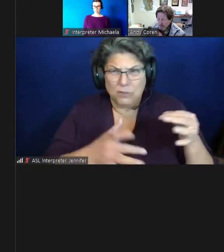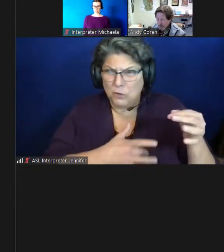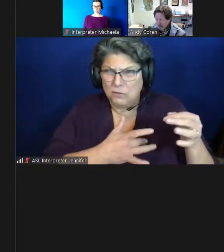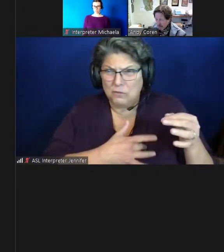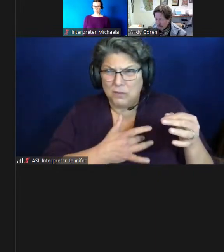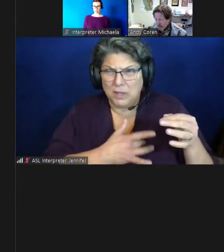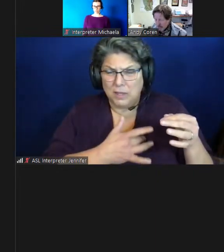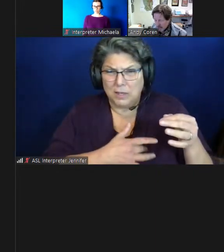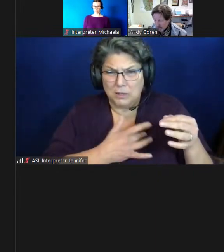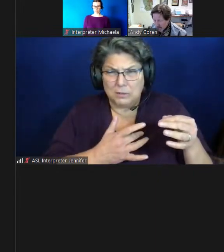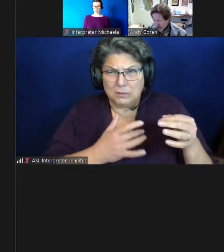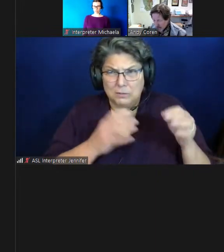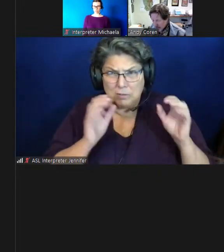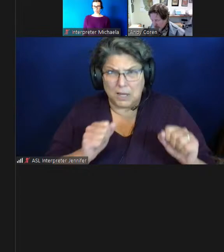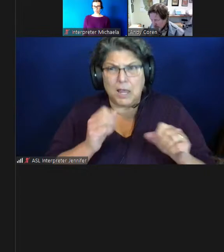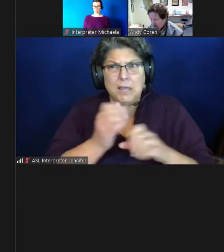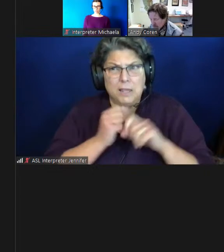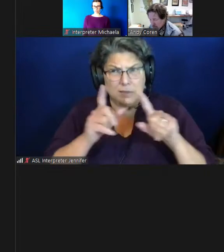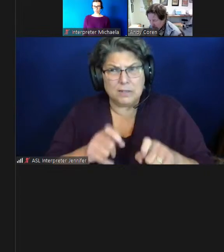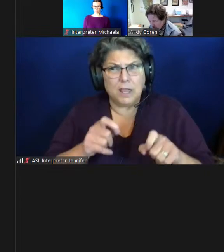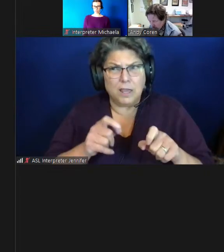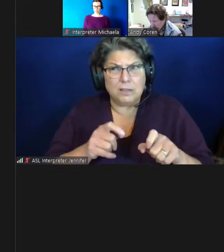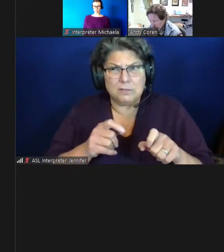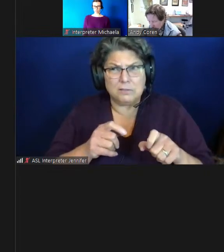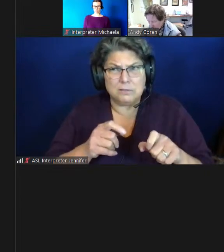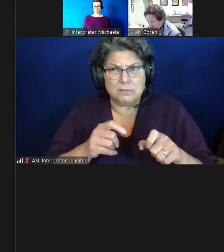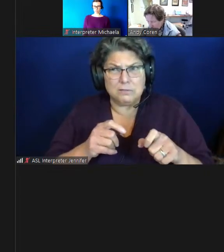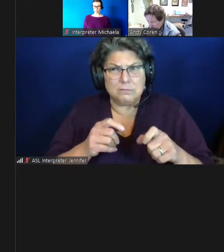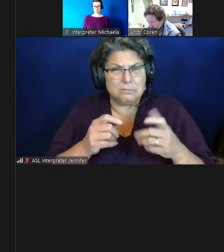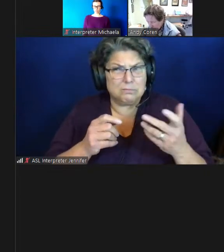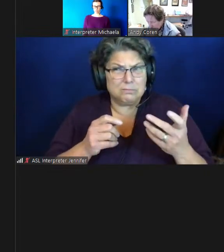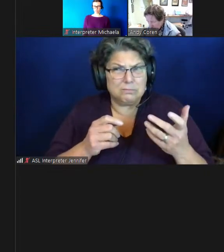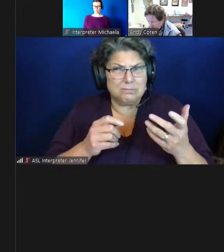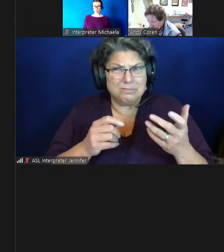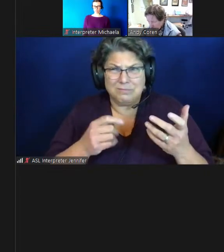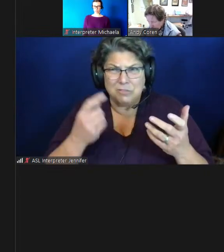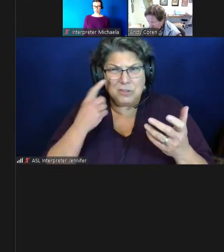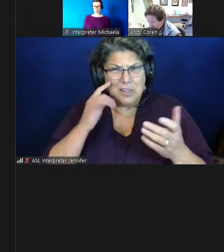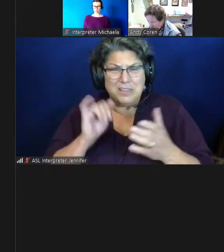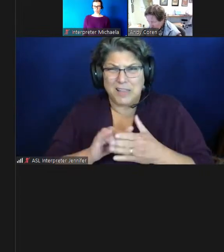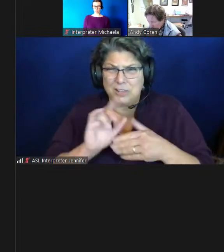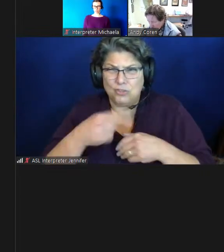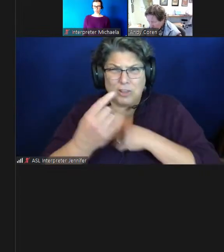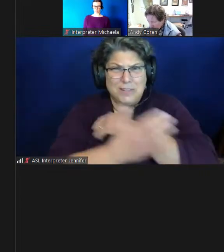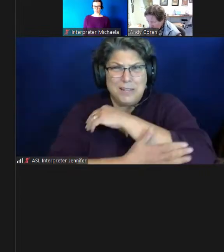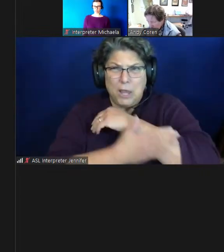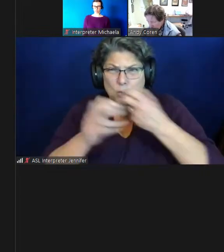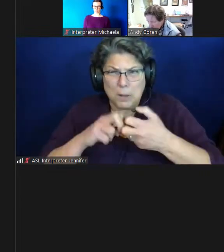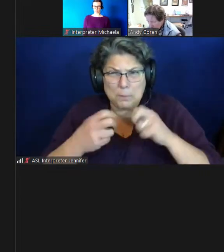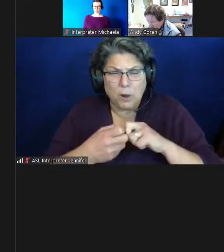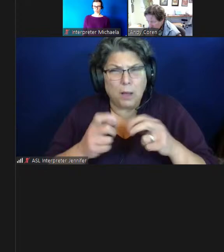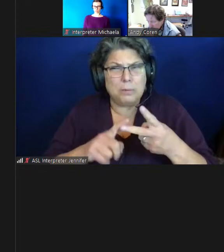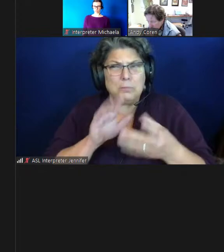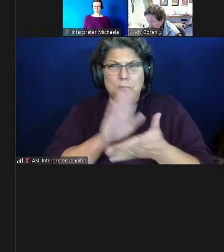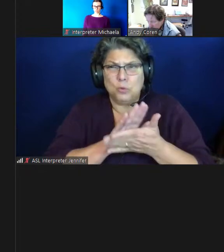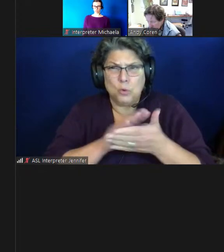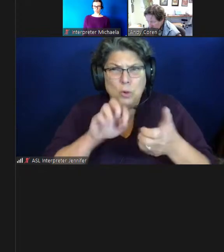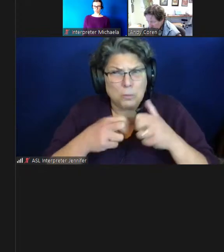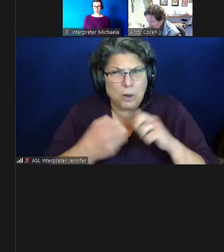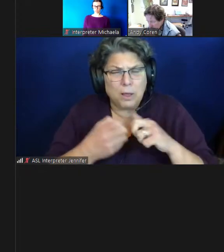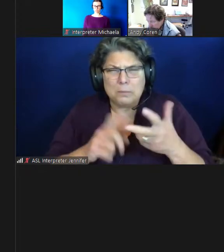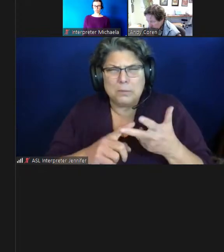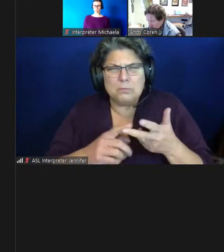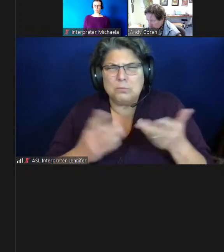foresee access to rapid tests as being a problem on the county and school side, and just how